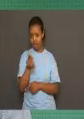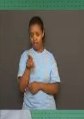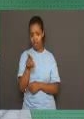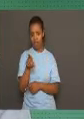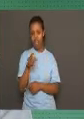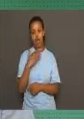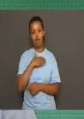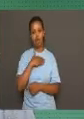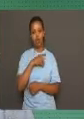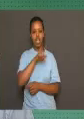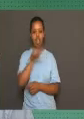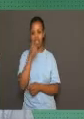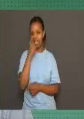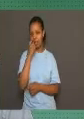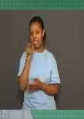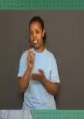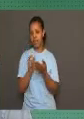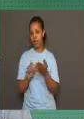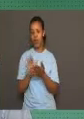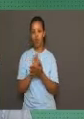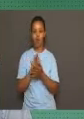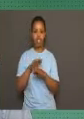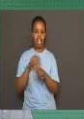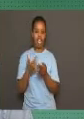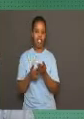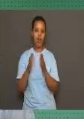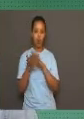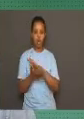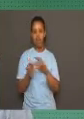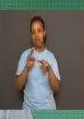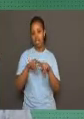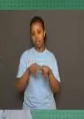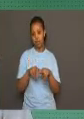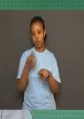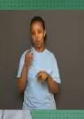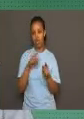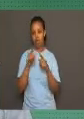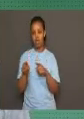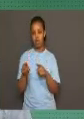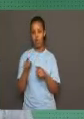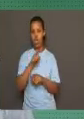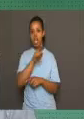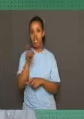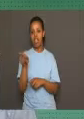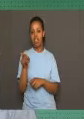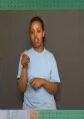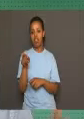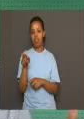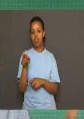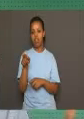Write down your experience with an epiphany moment, or a moment that made you want to